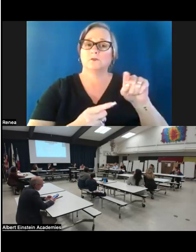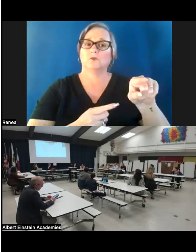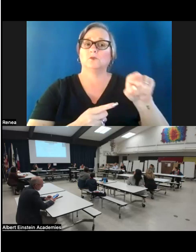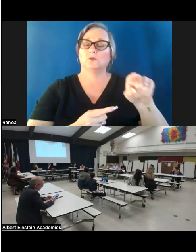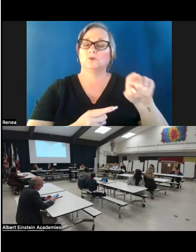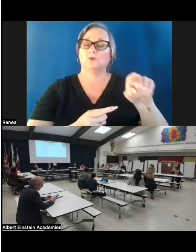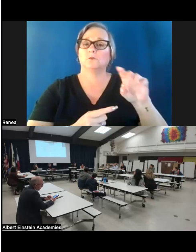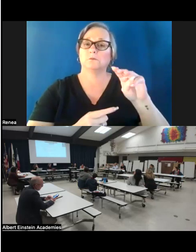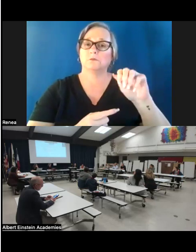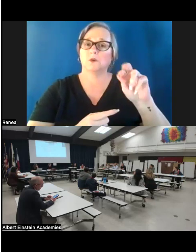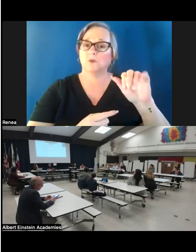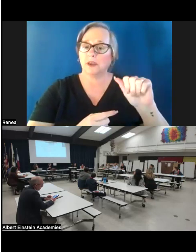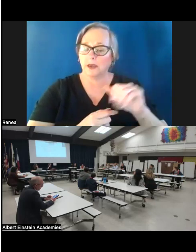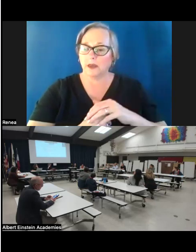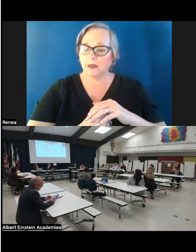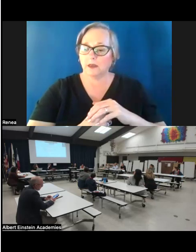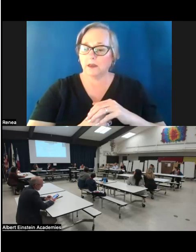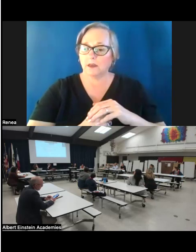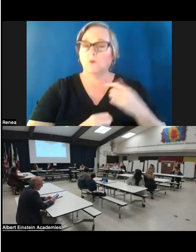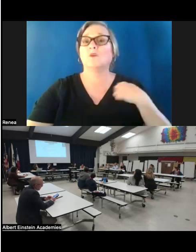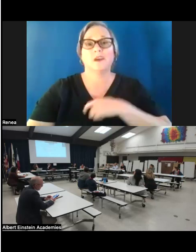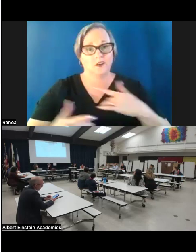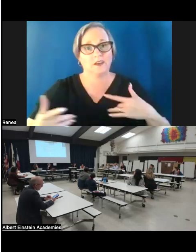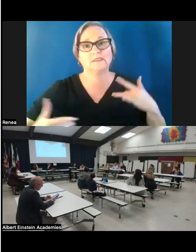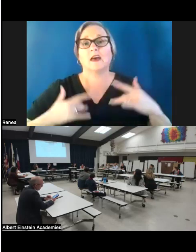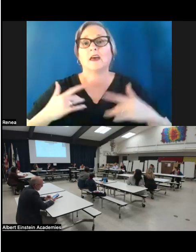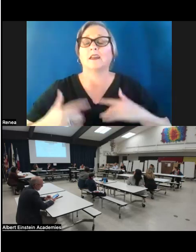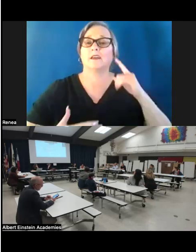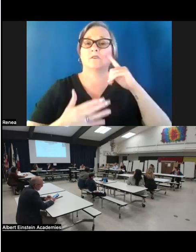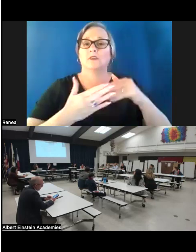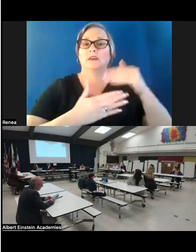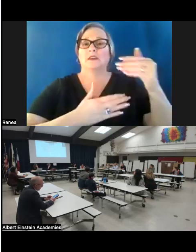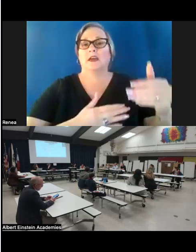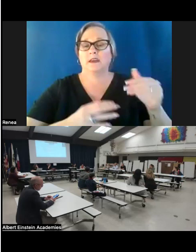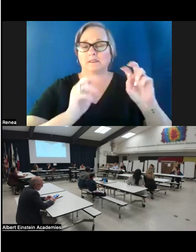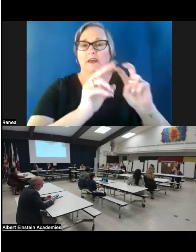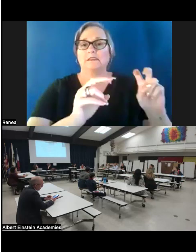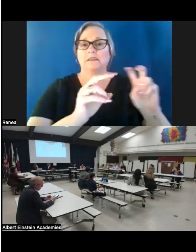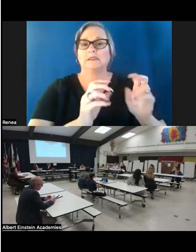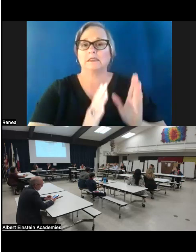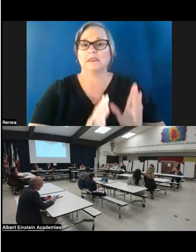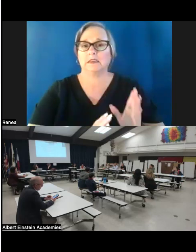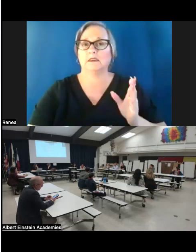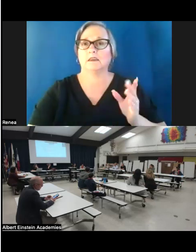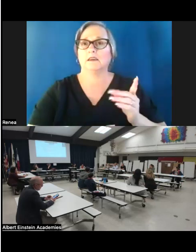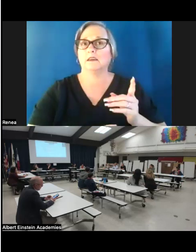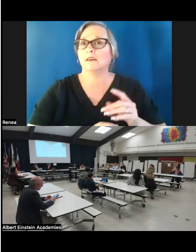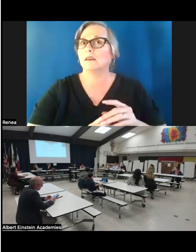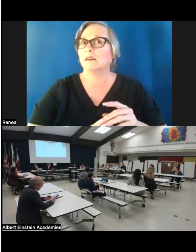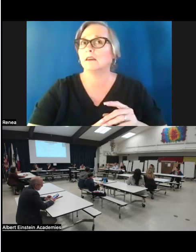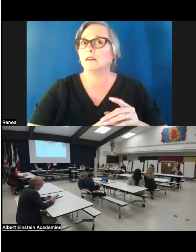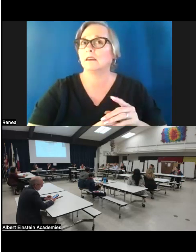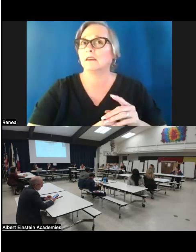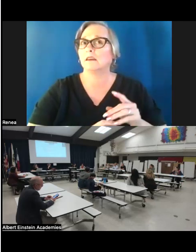really excited for the next SSC to have an admin designee that truly is that conduit,